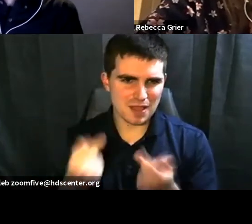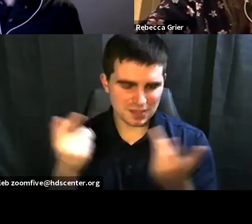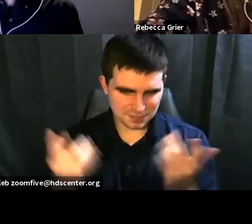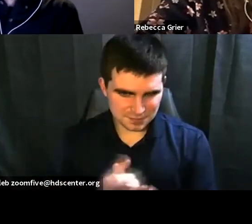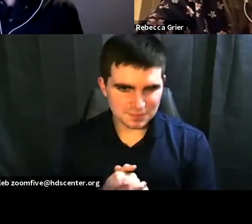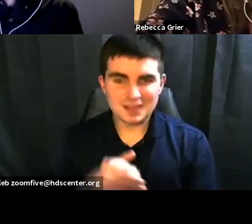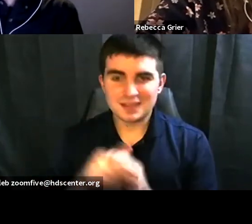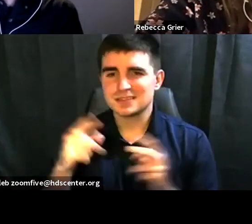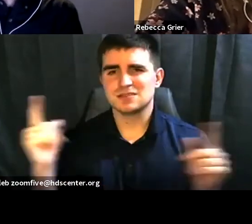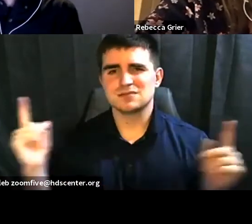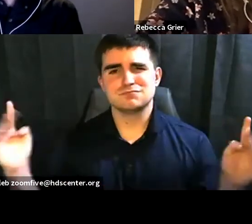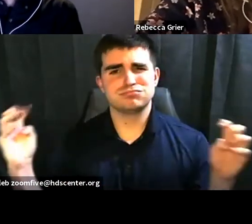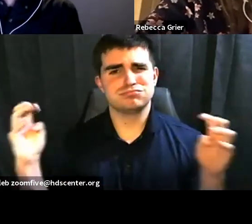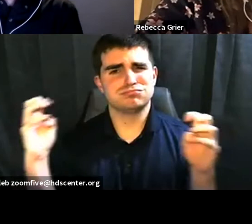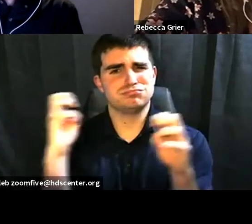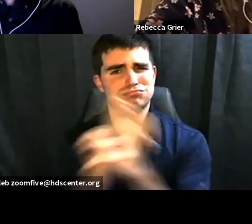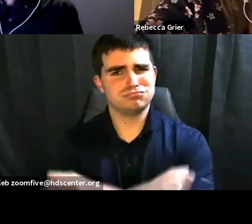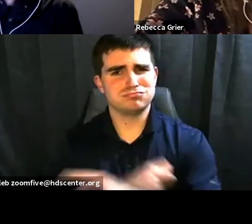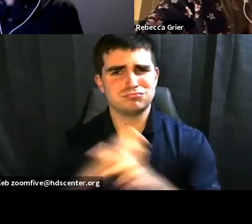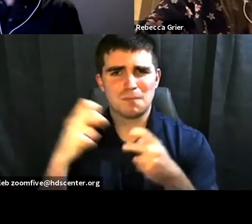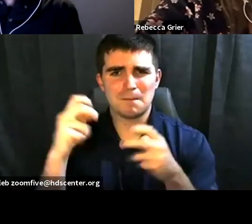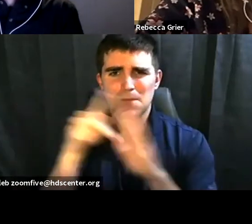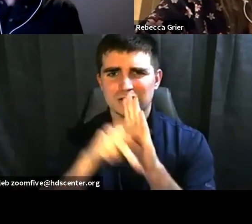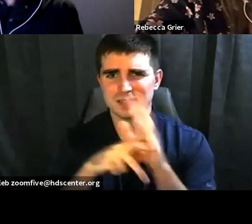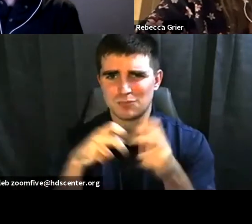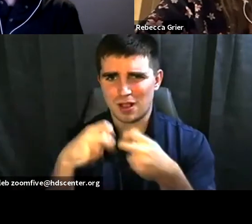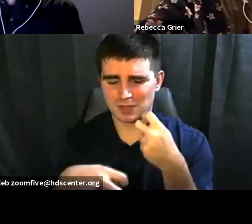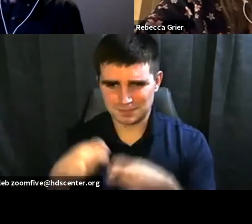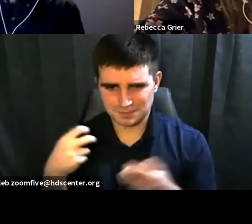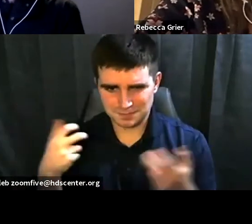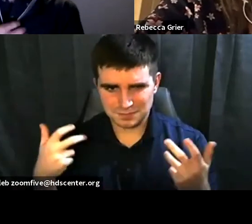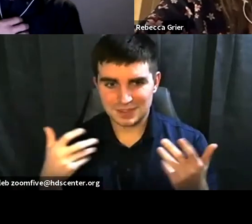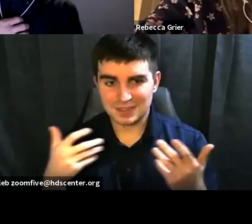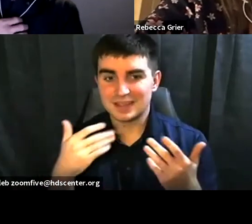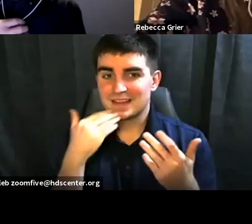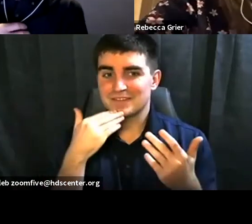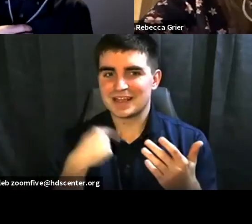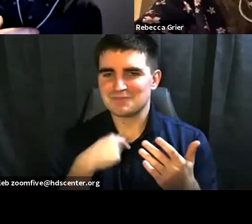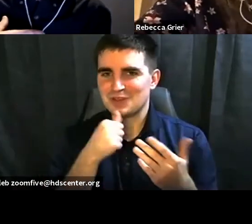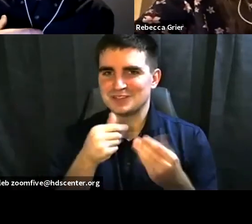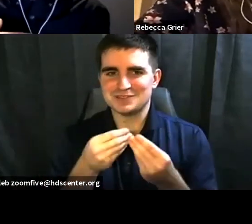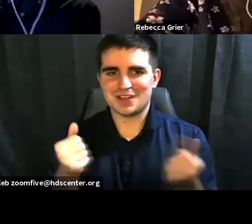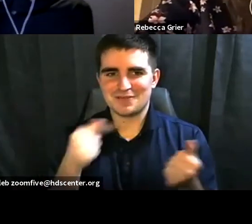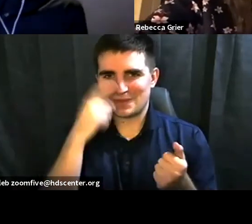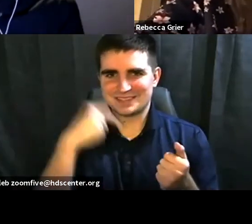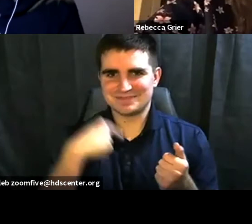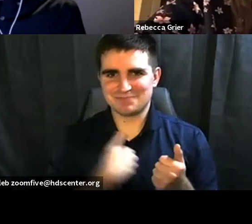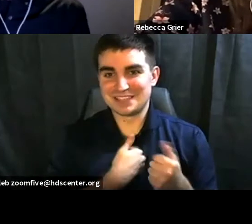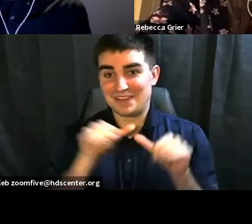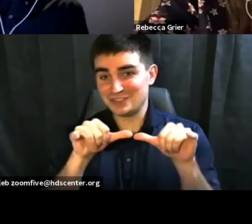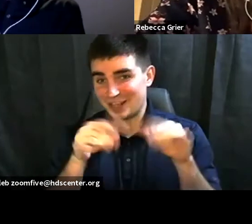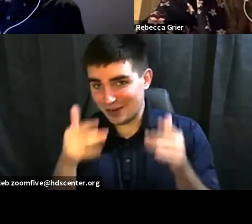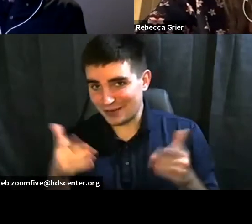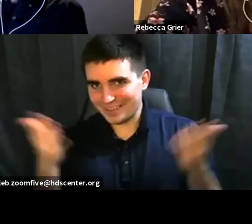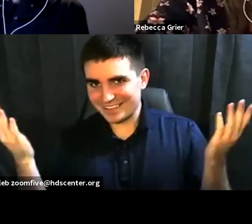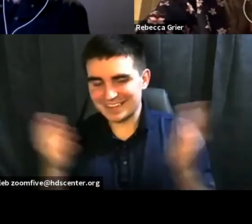very complicated policy problem that thankfully I'm not going to solve because I'm an engineer, but the